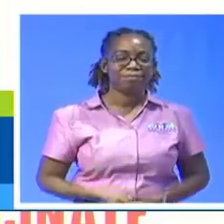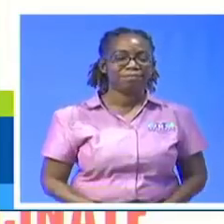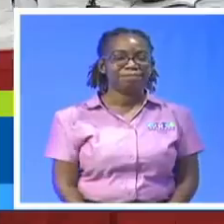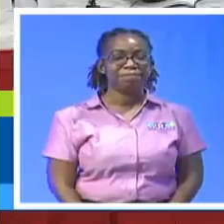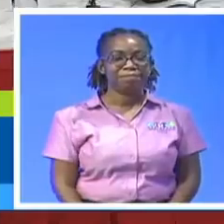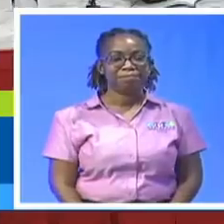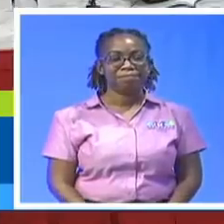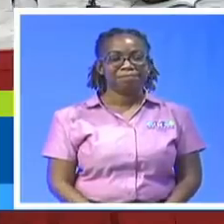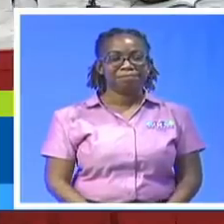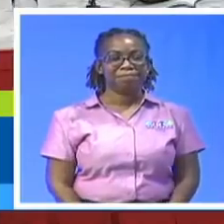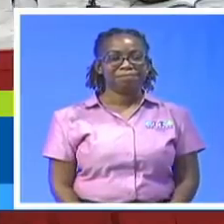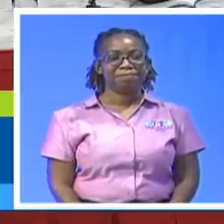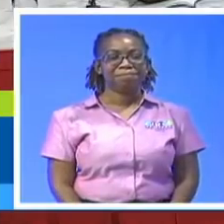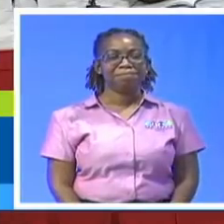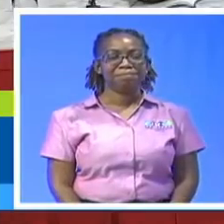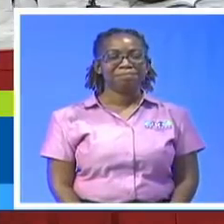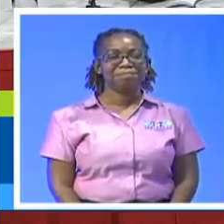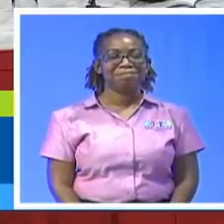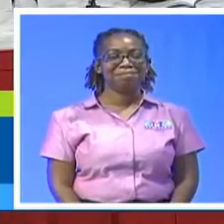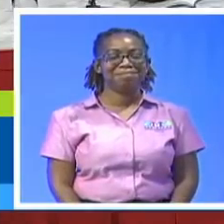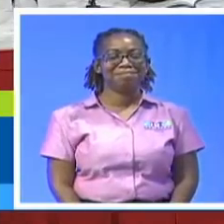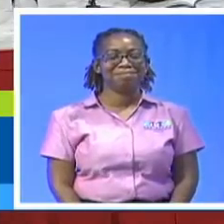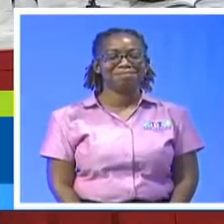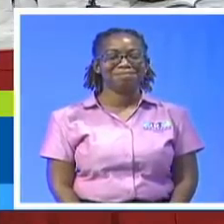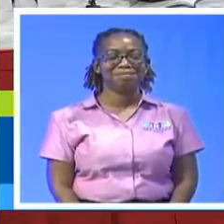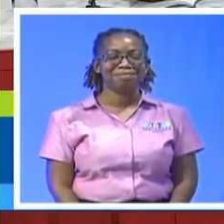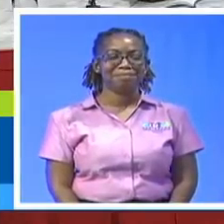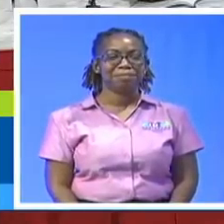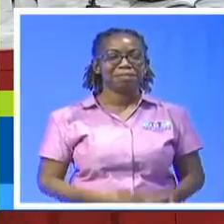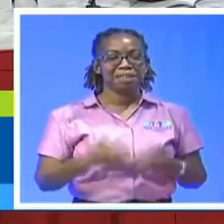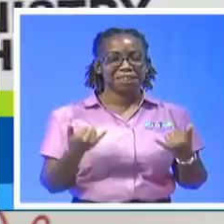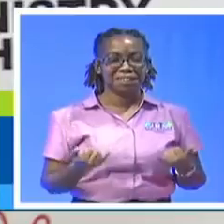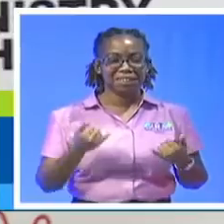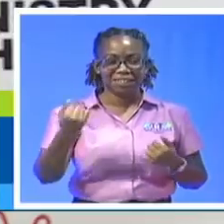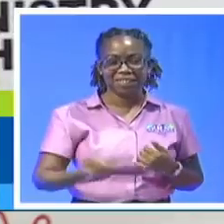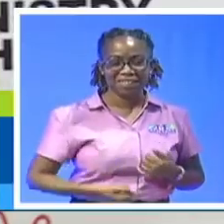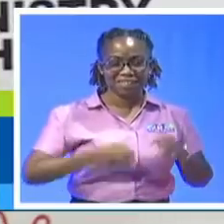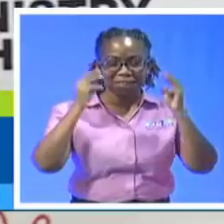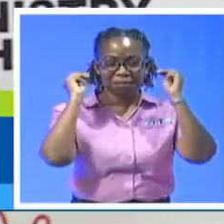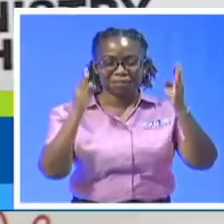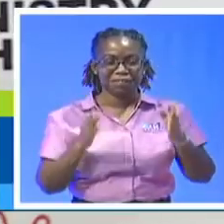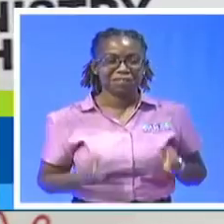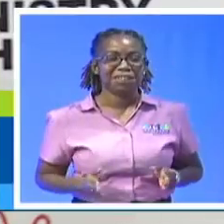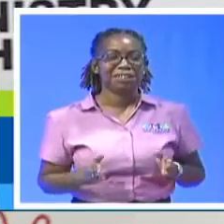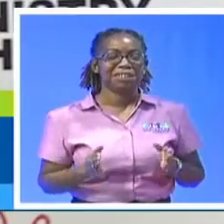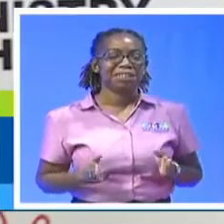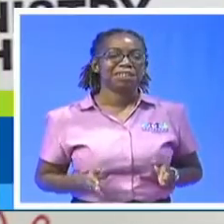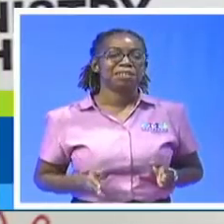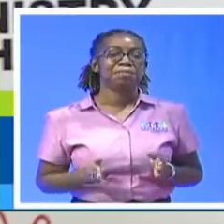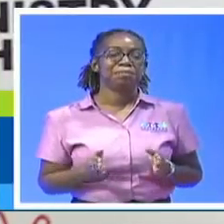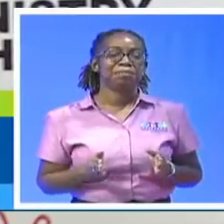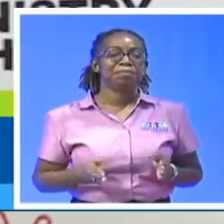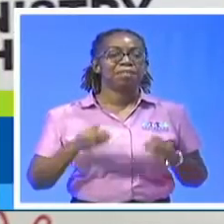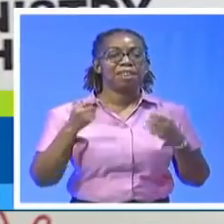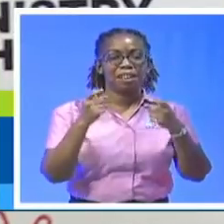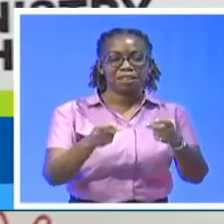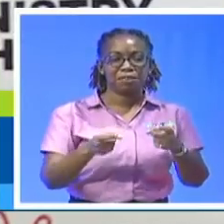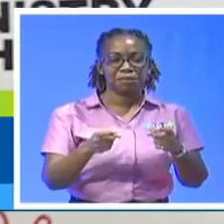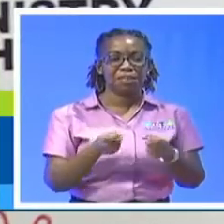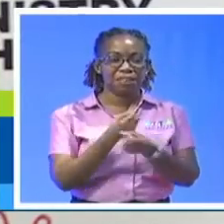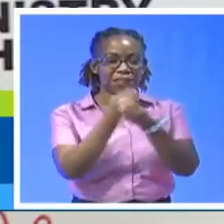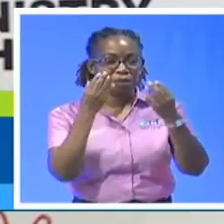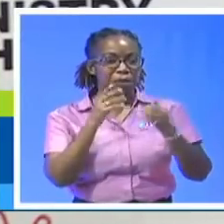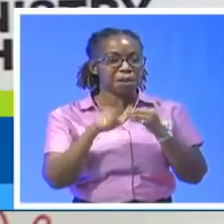And thank you very much, Patty Ann. I now invite the Honourable Minister to provide the latest vaccination figures and